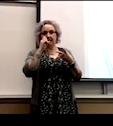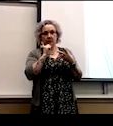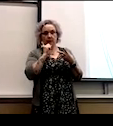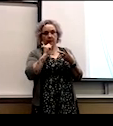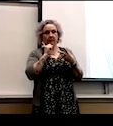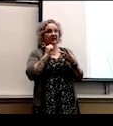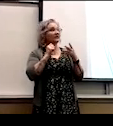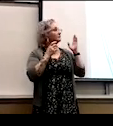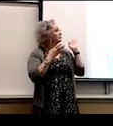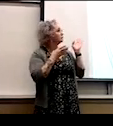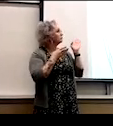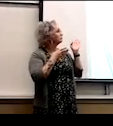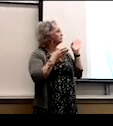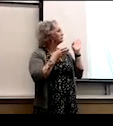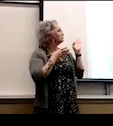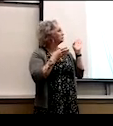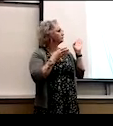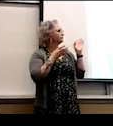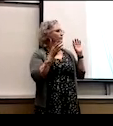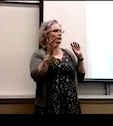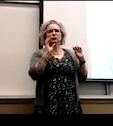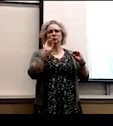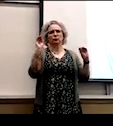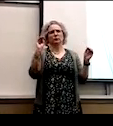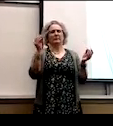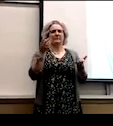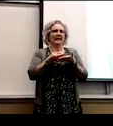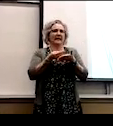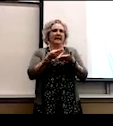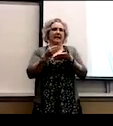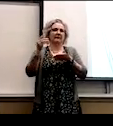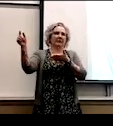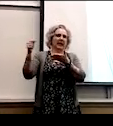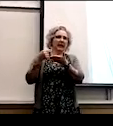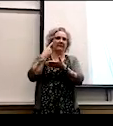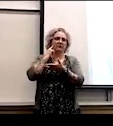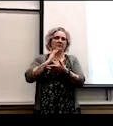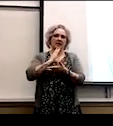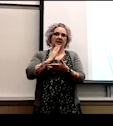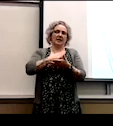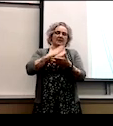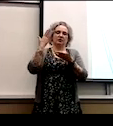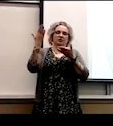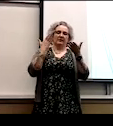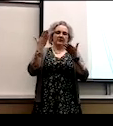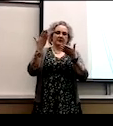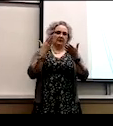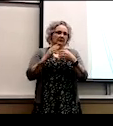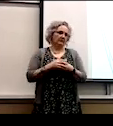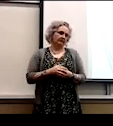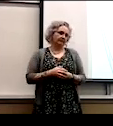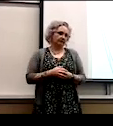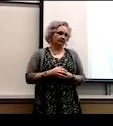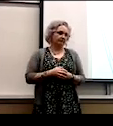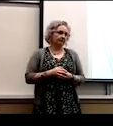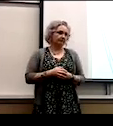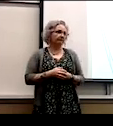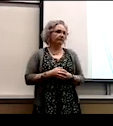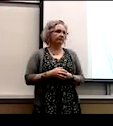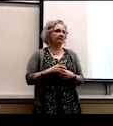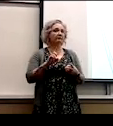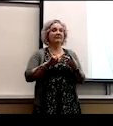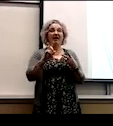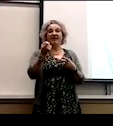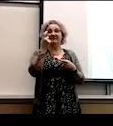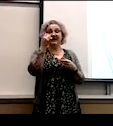don't have any personal money that gets in my pocket. I try to refuse that. My other disclosure is I think I have